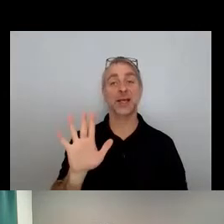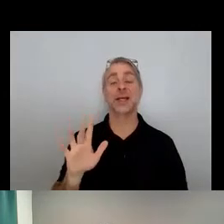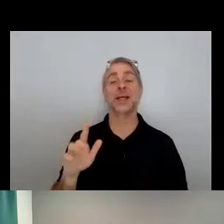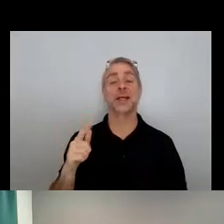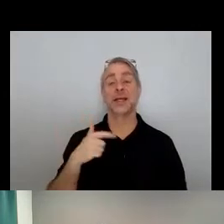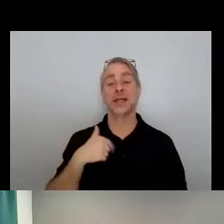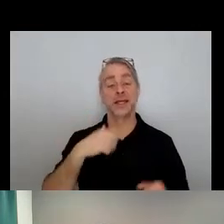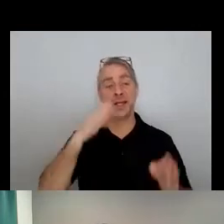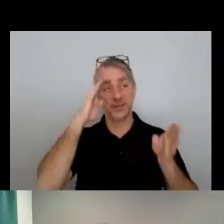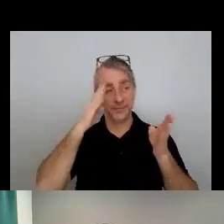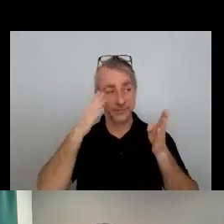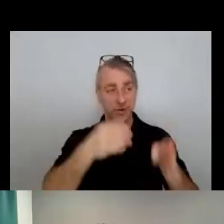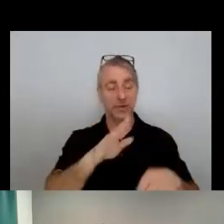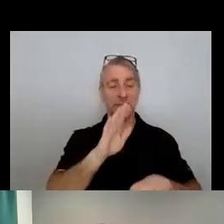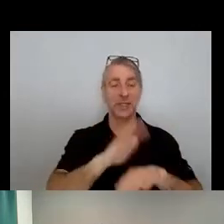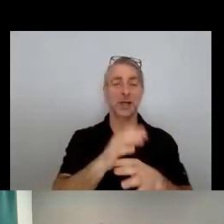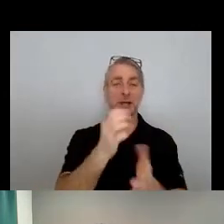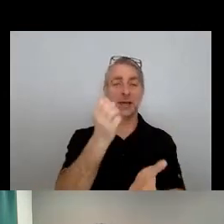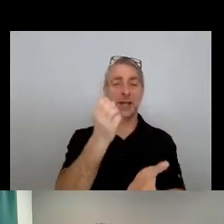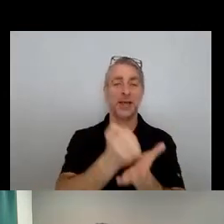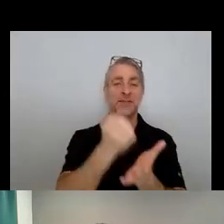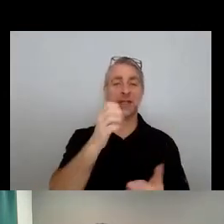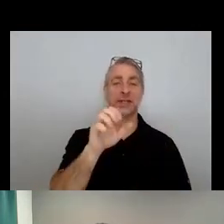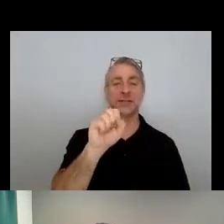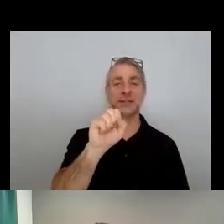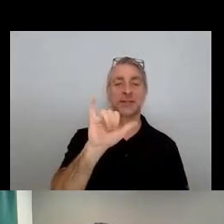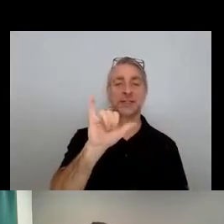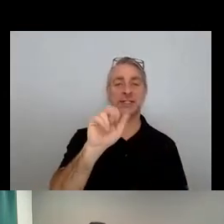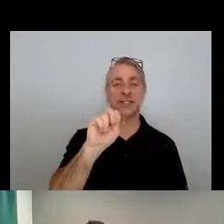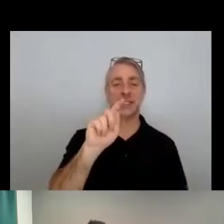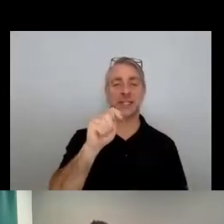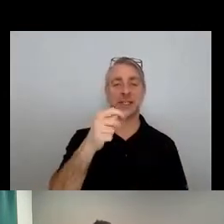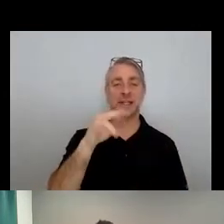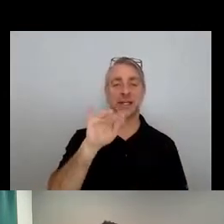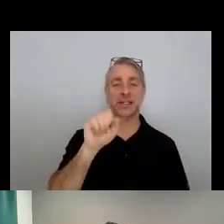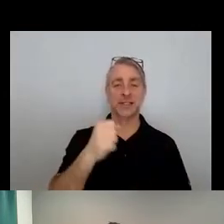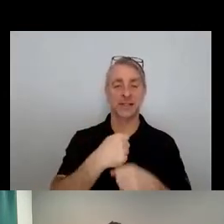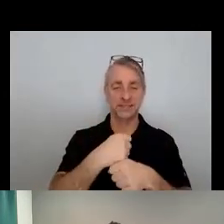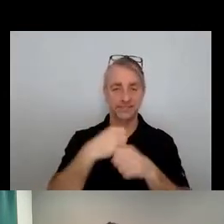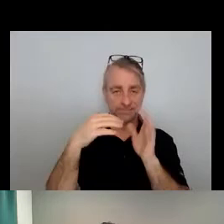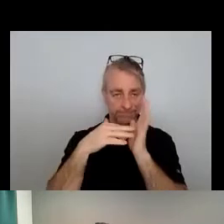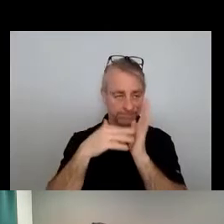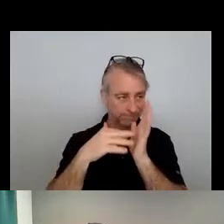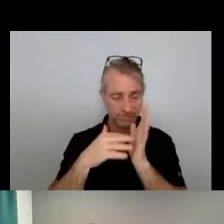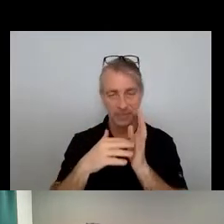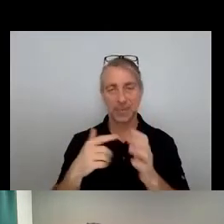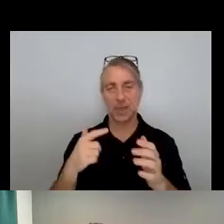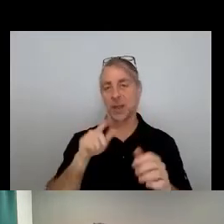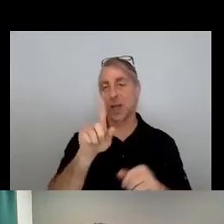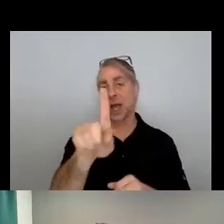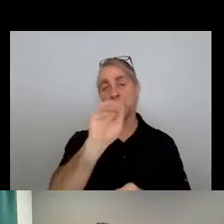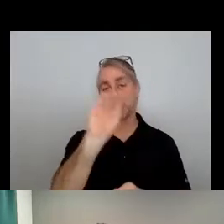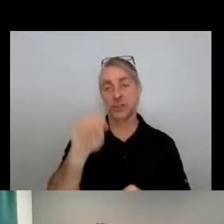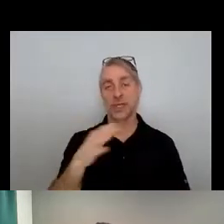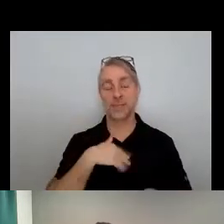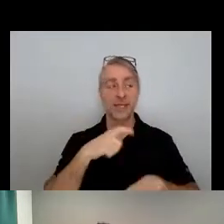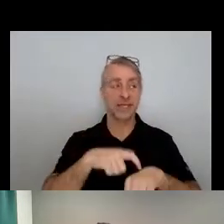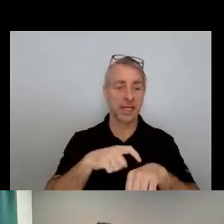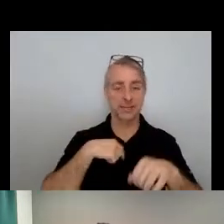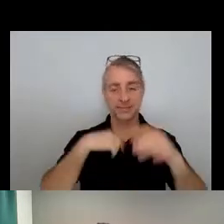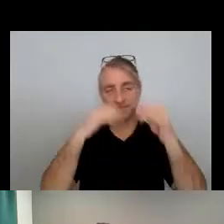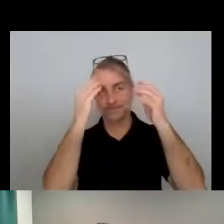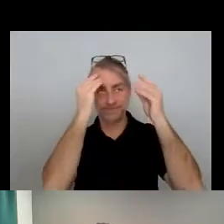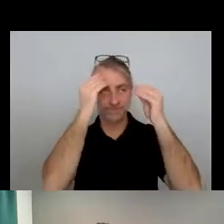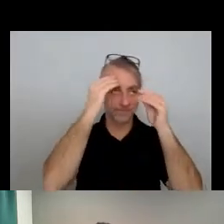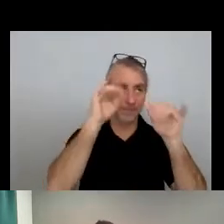synthesis projects. So I spend 100% of my time either thinking about or doing systematic review